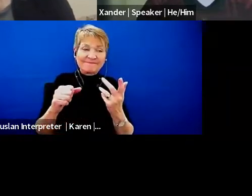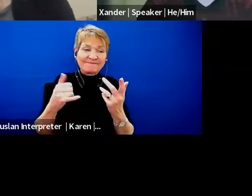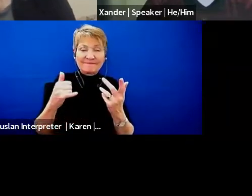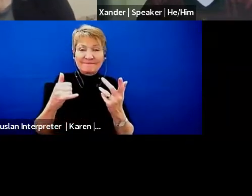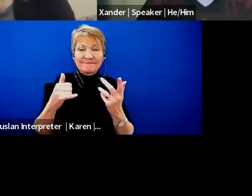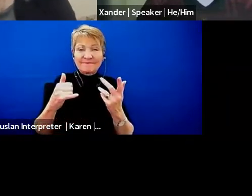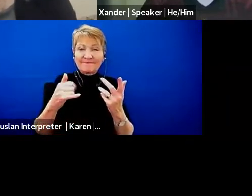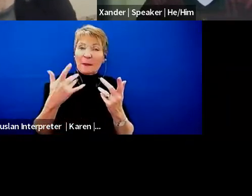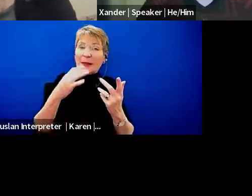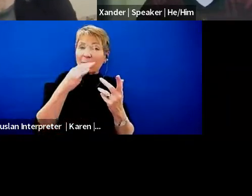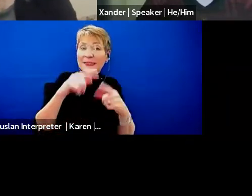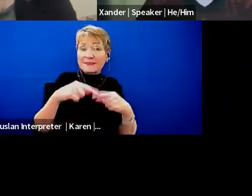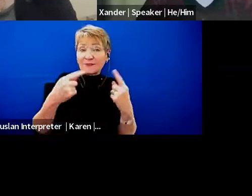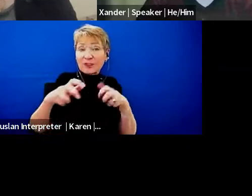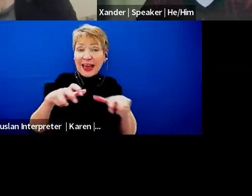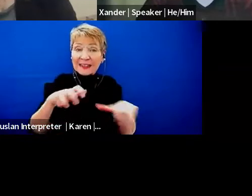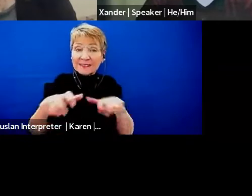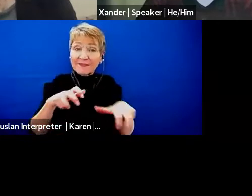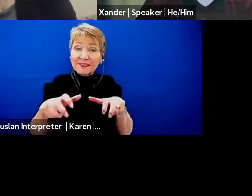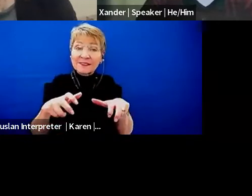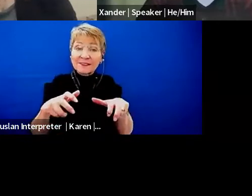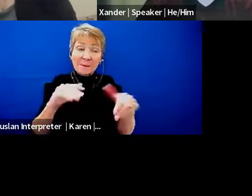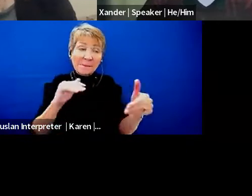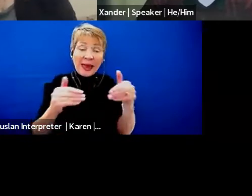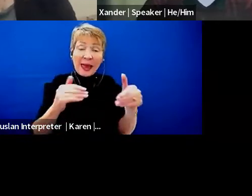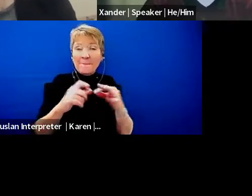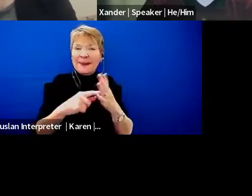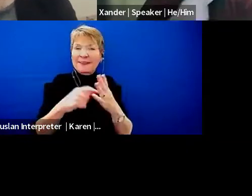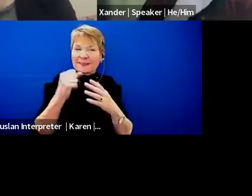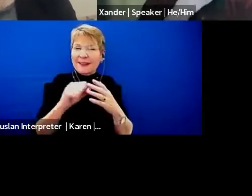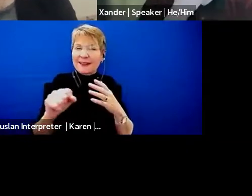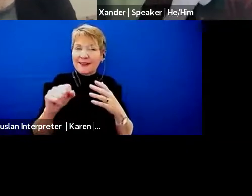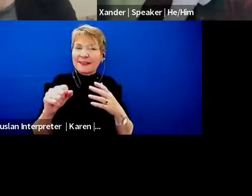slightly different activities than what they did, but still able to have those